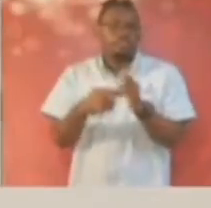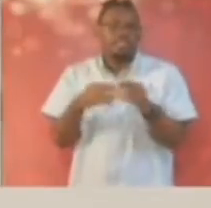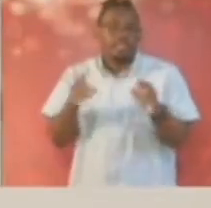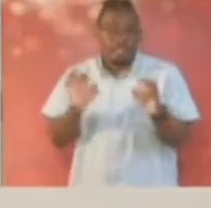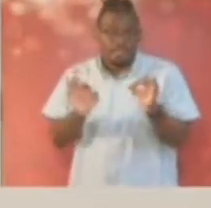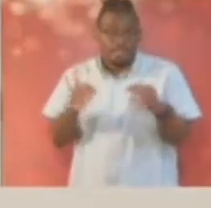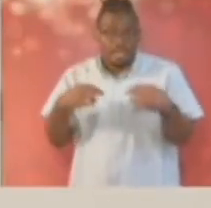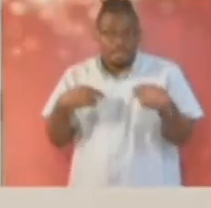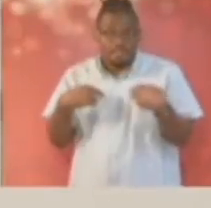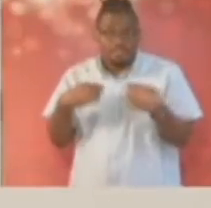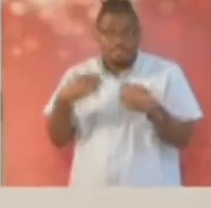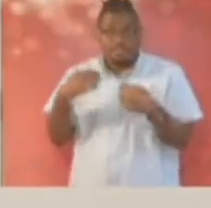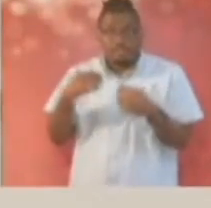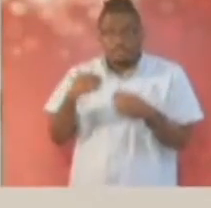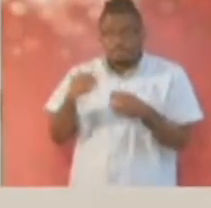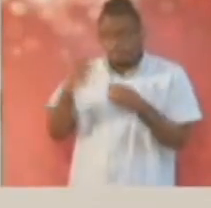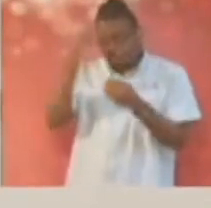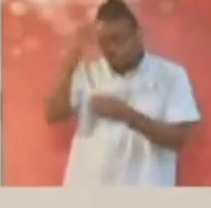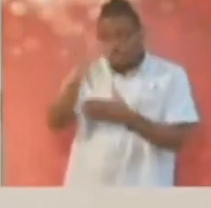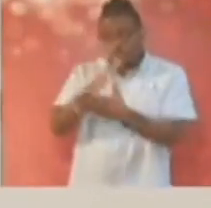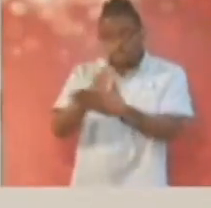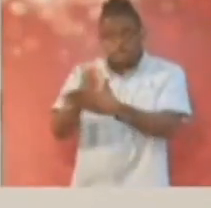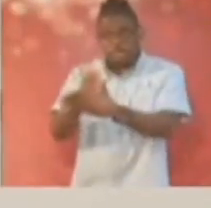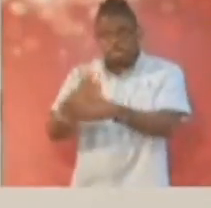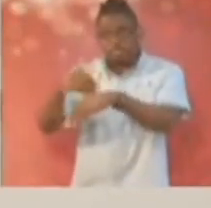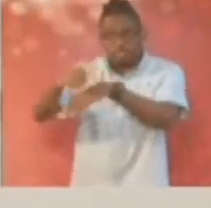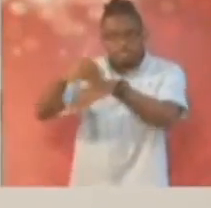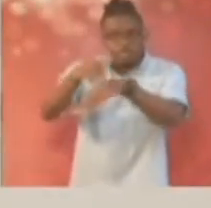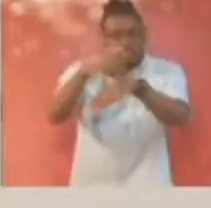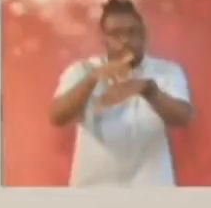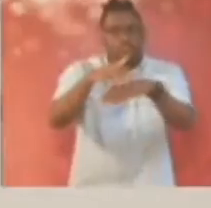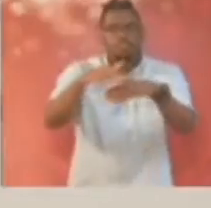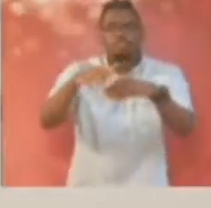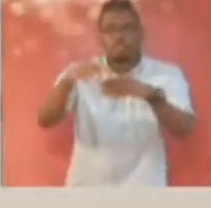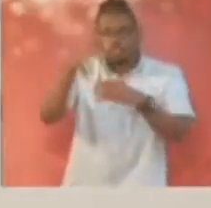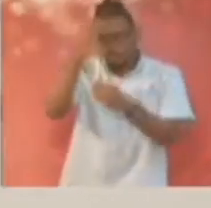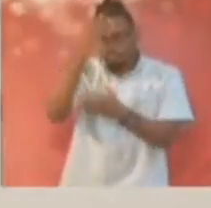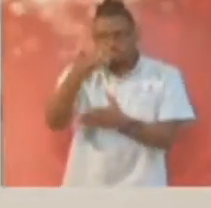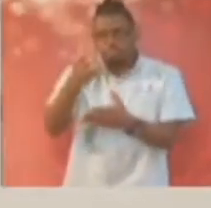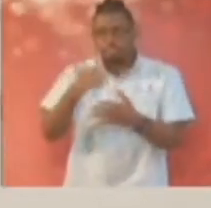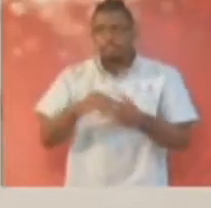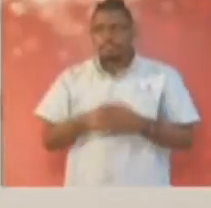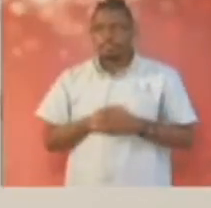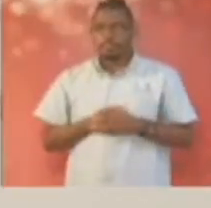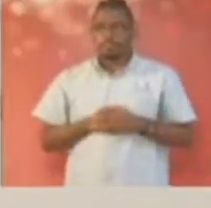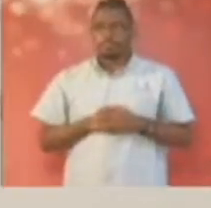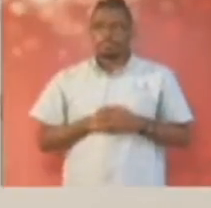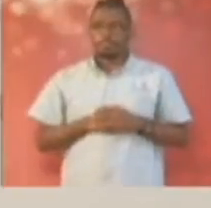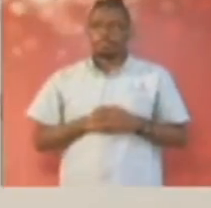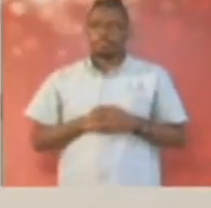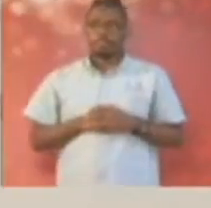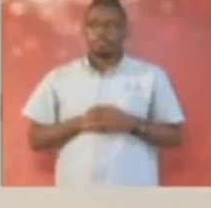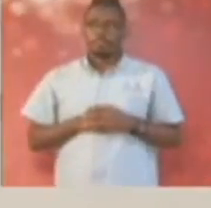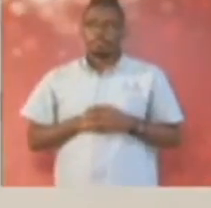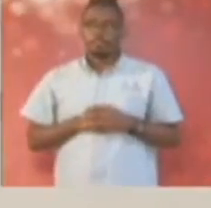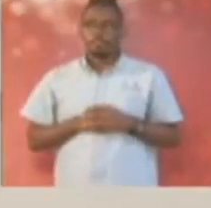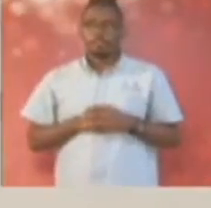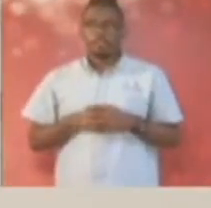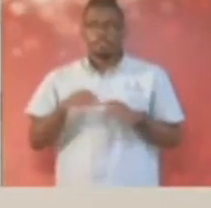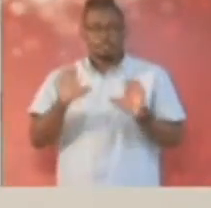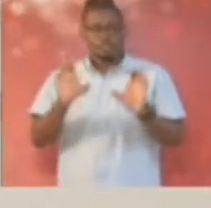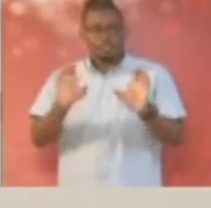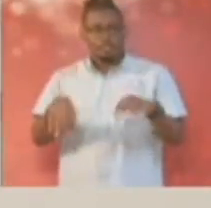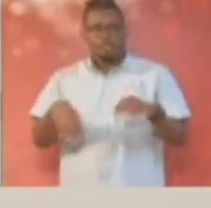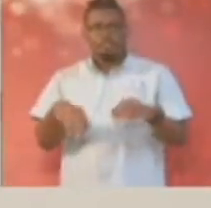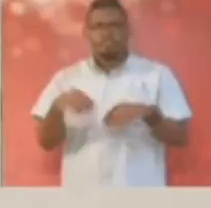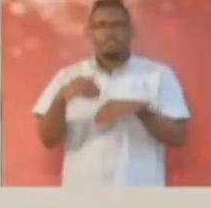county. So if there's additional concern, something that we want to raise or flag, feel free to indicate that through the mechanisms